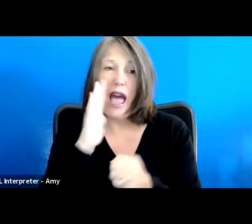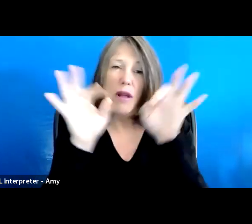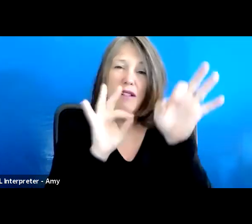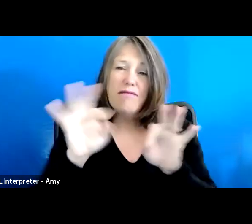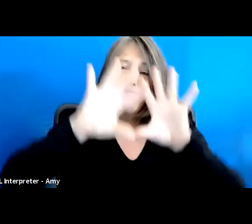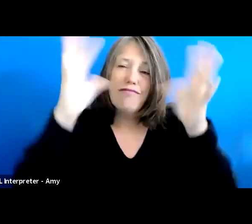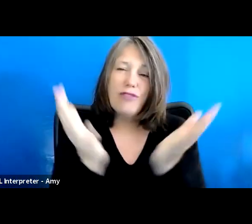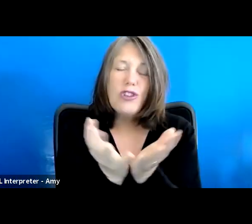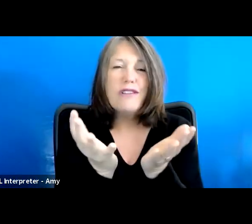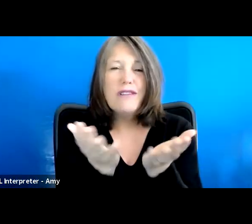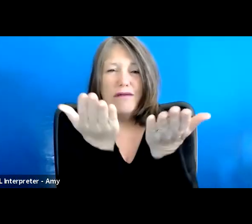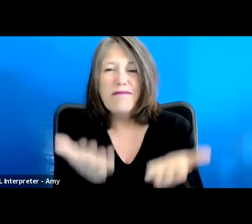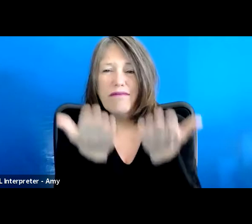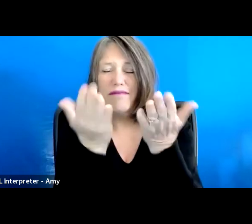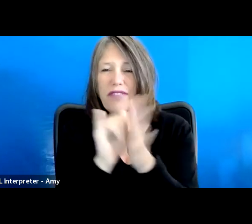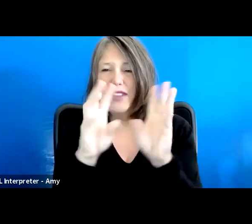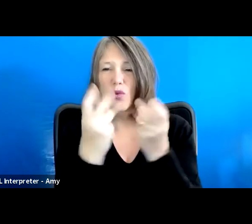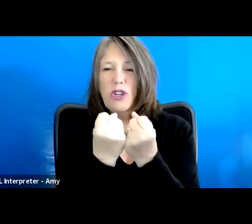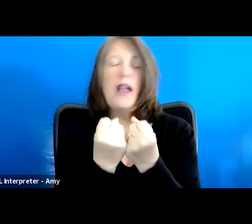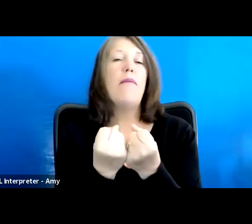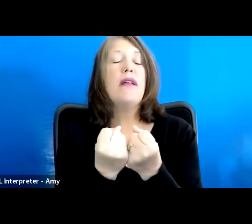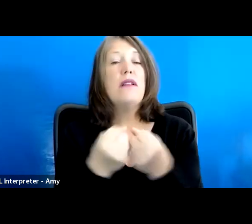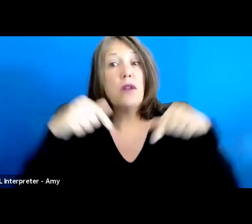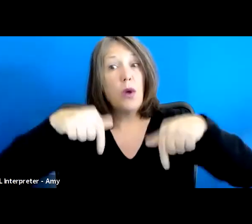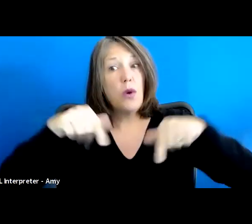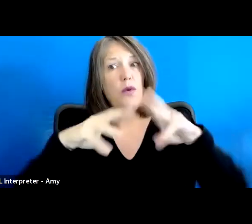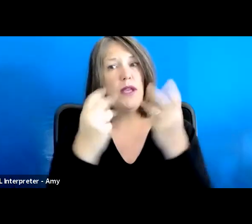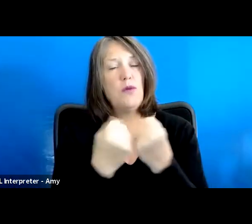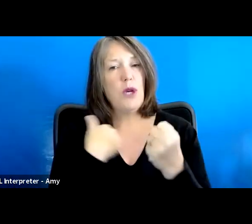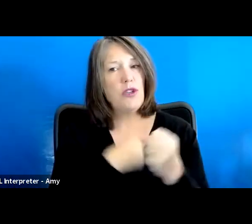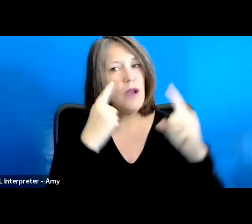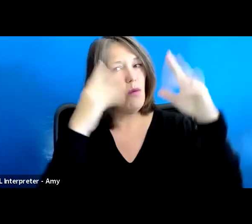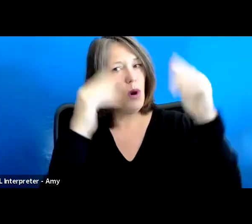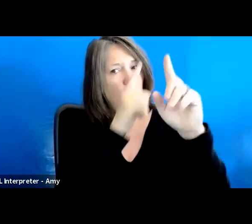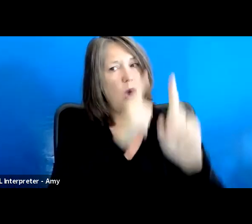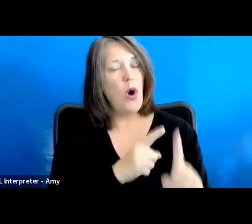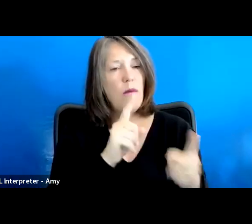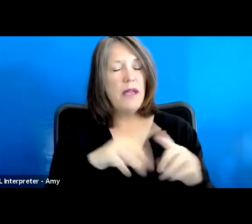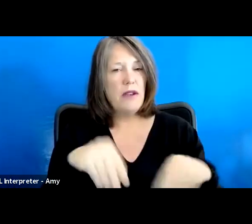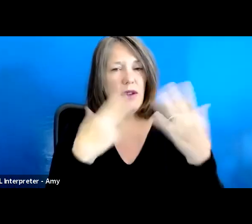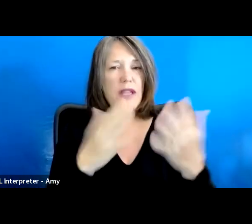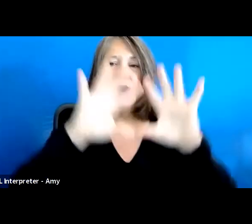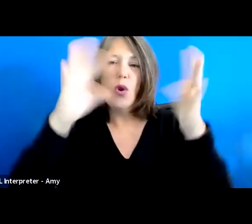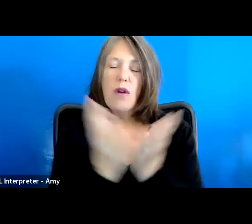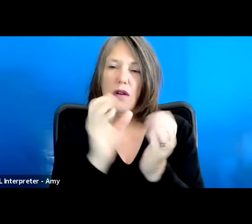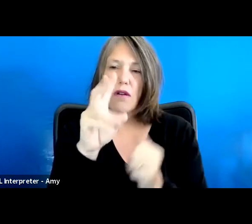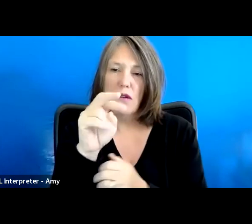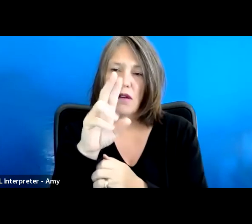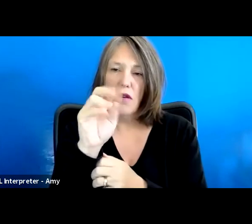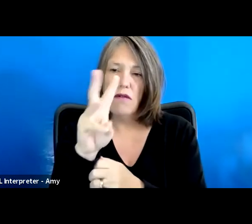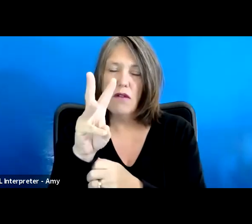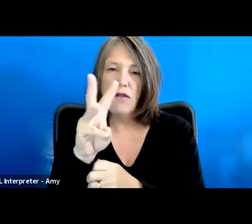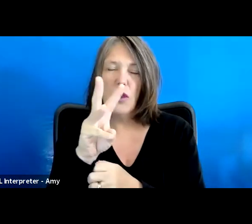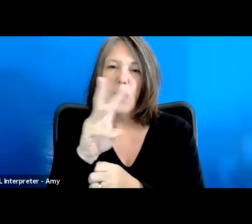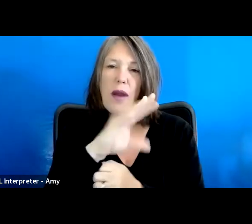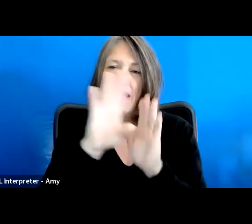overview of this workshop. So in this workshop, we are hoping to give you an overview background of the